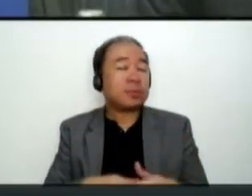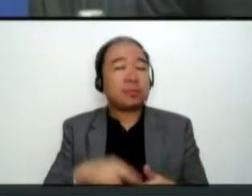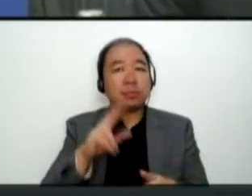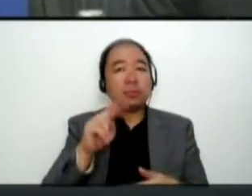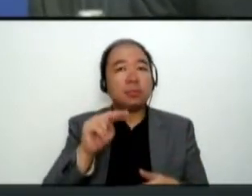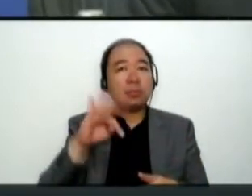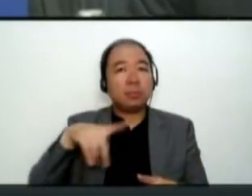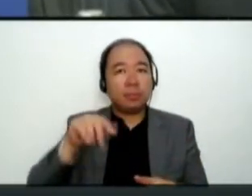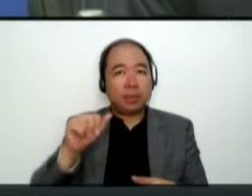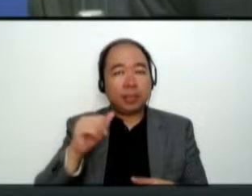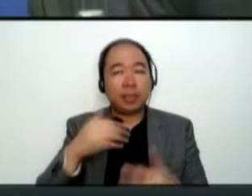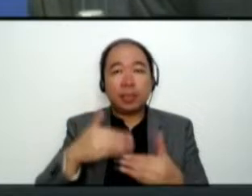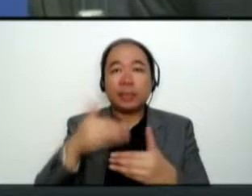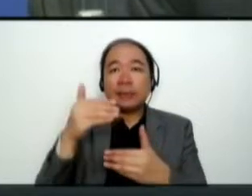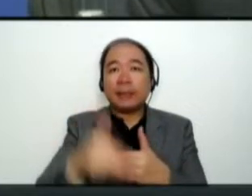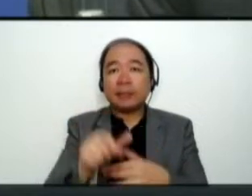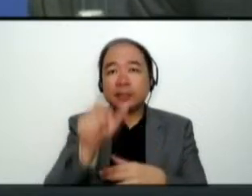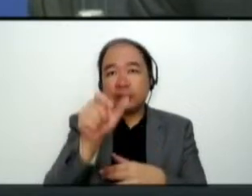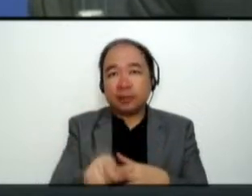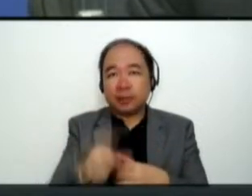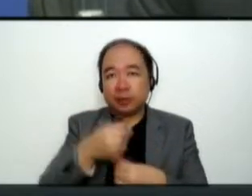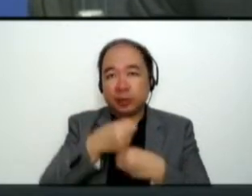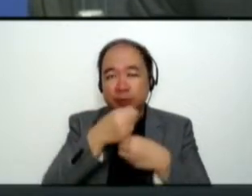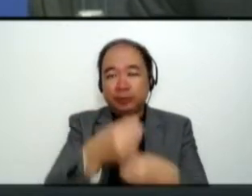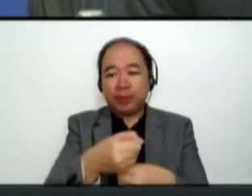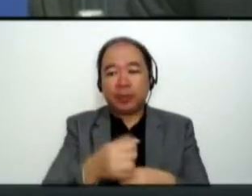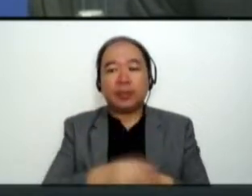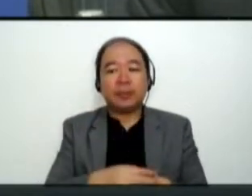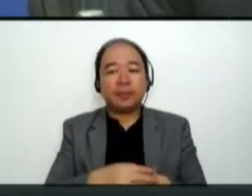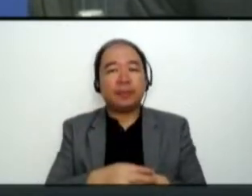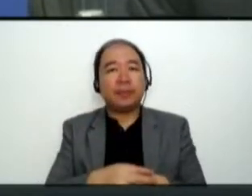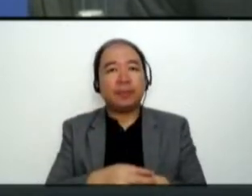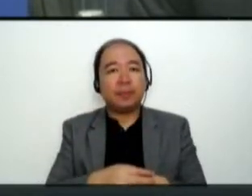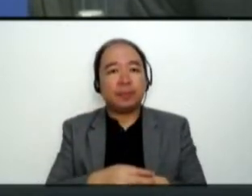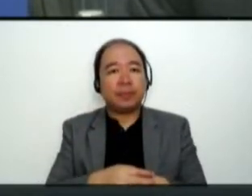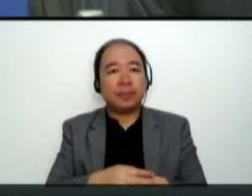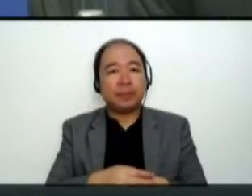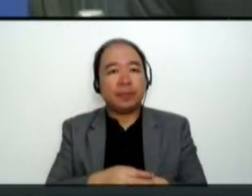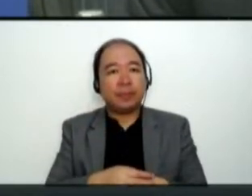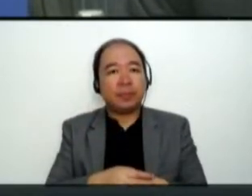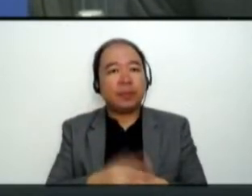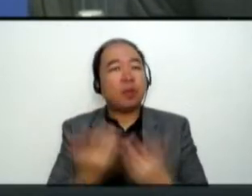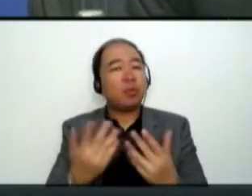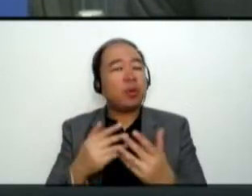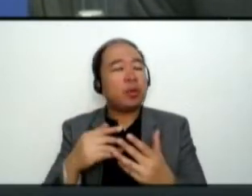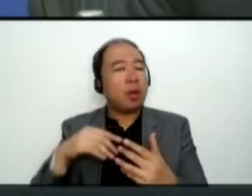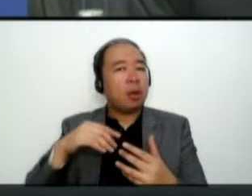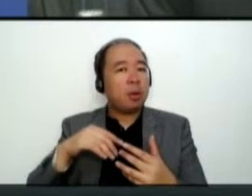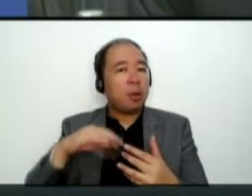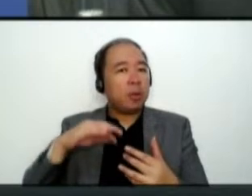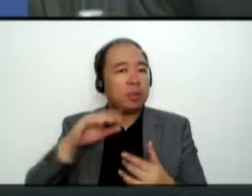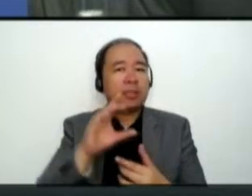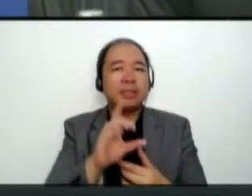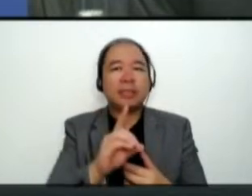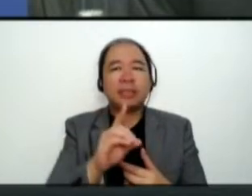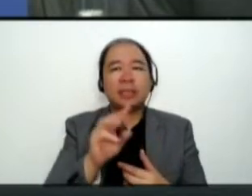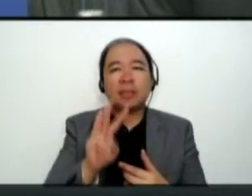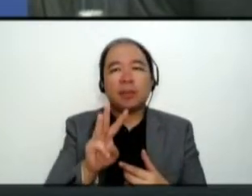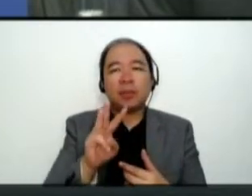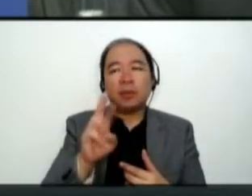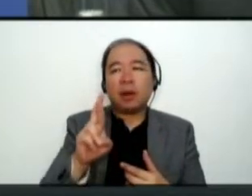next speaker is the distinguished delegate of Development, Welfare, and Research Foundation,